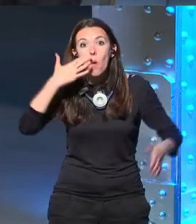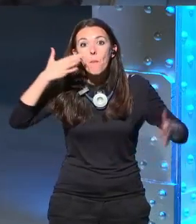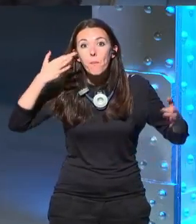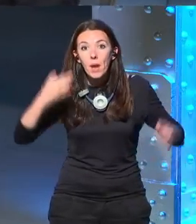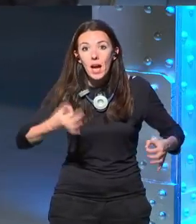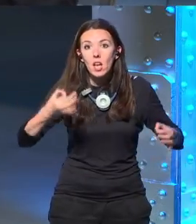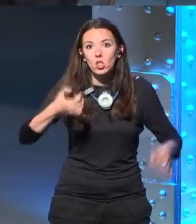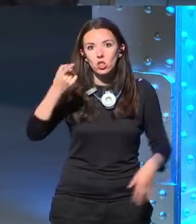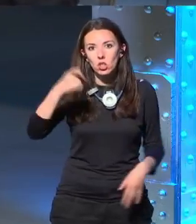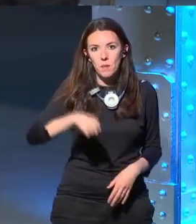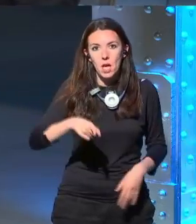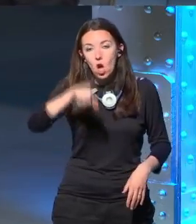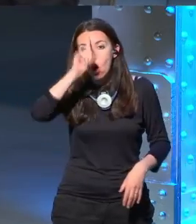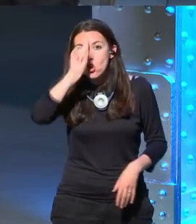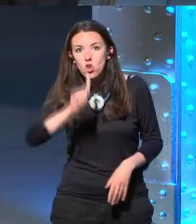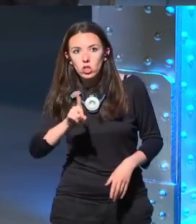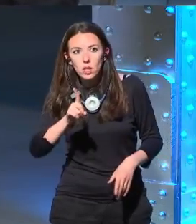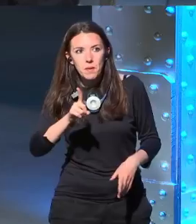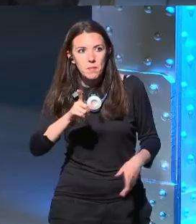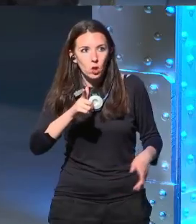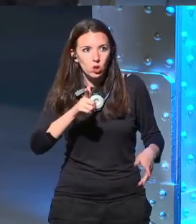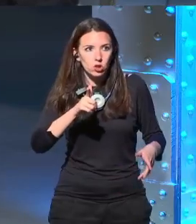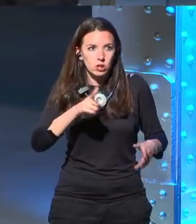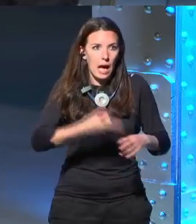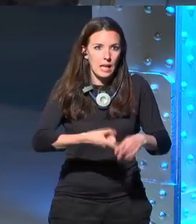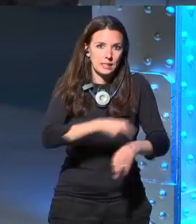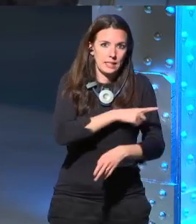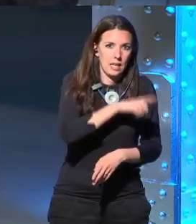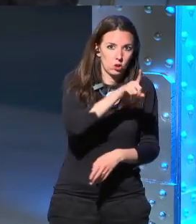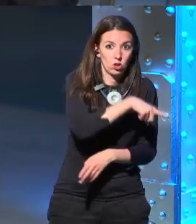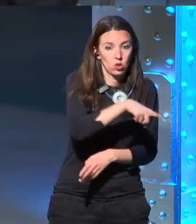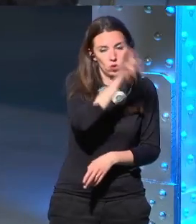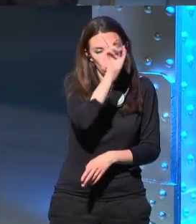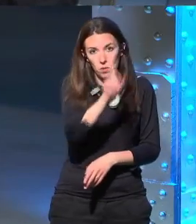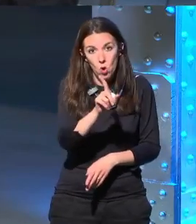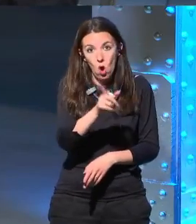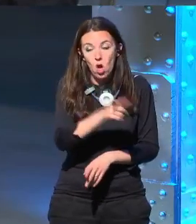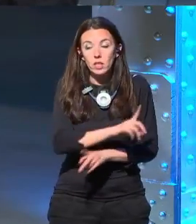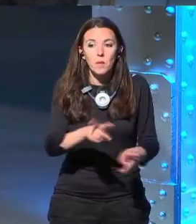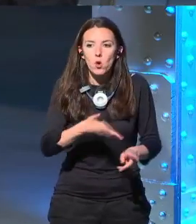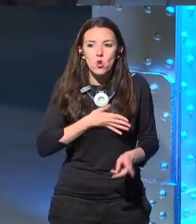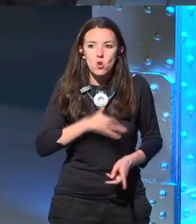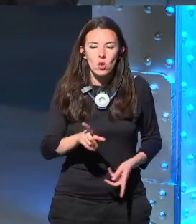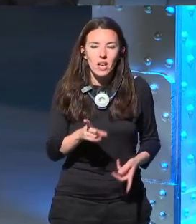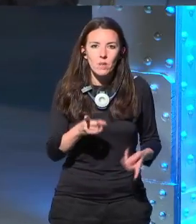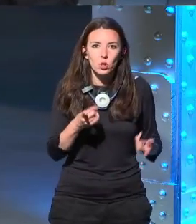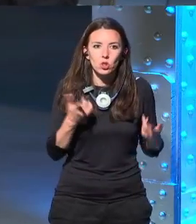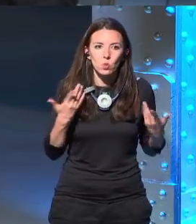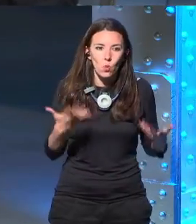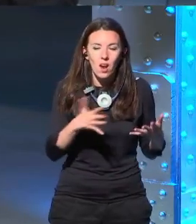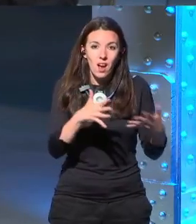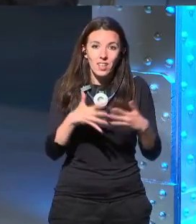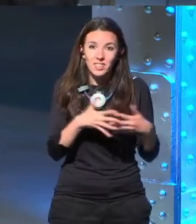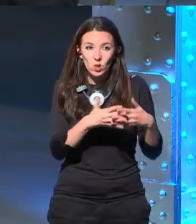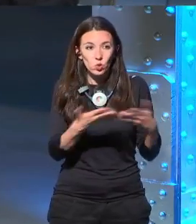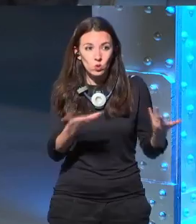far. You also don't want to get it to a place in the United States where people can put